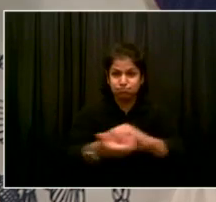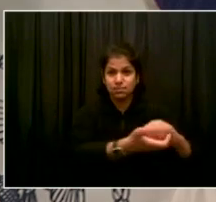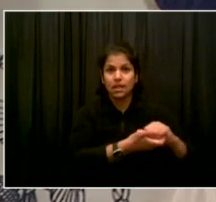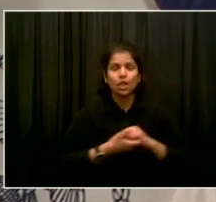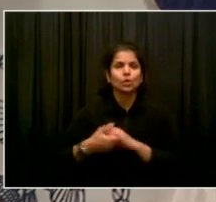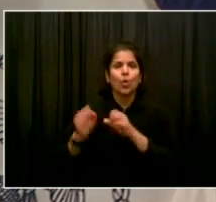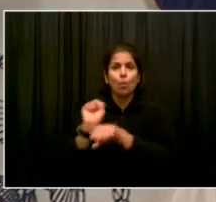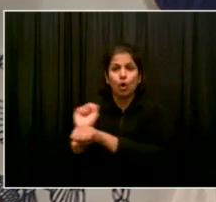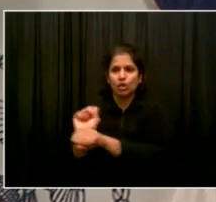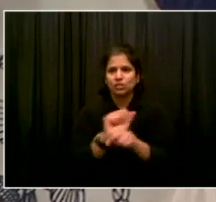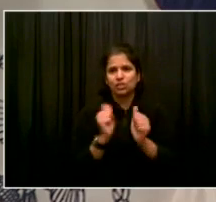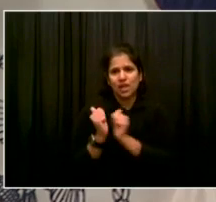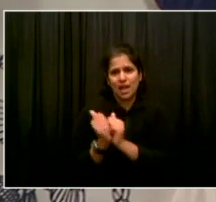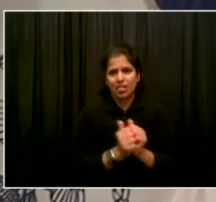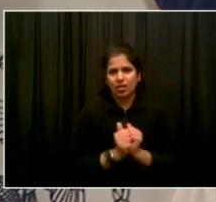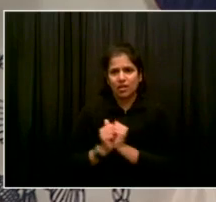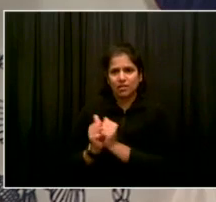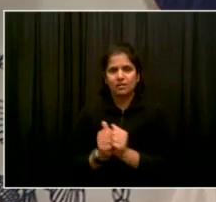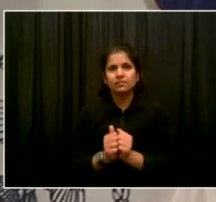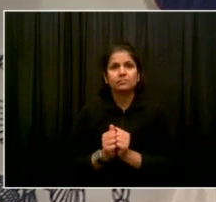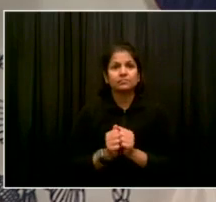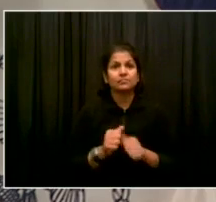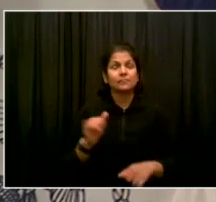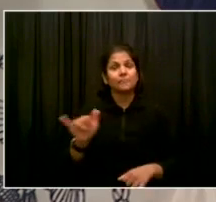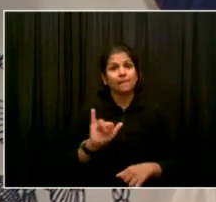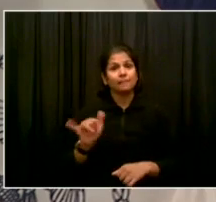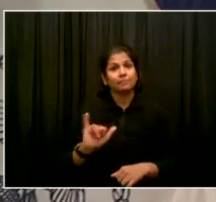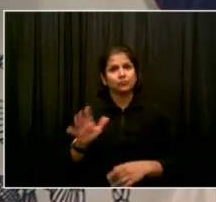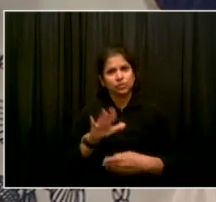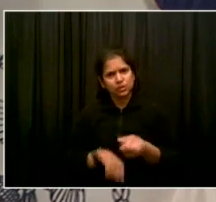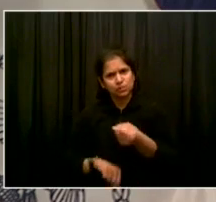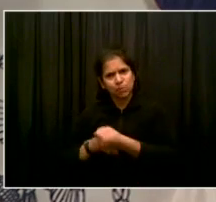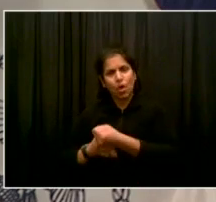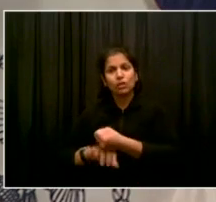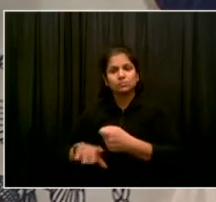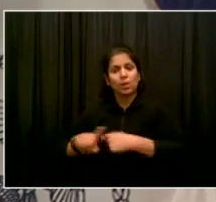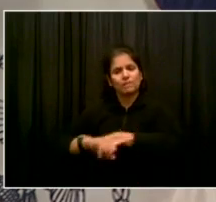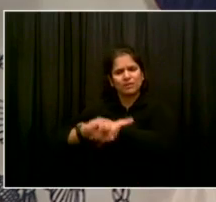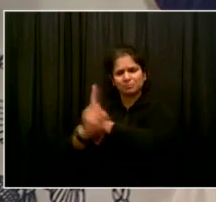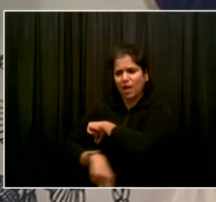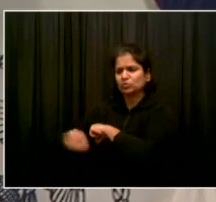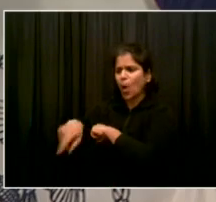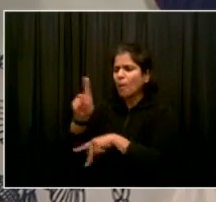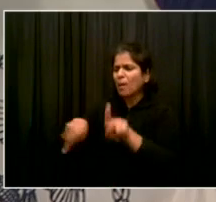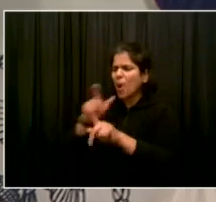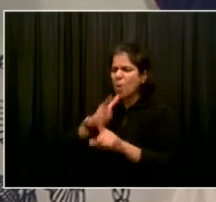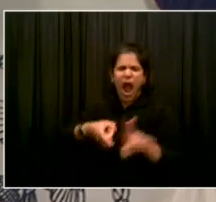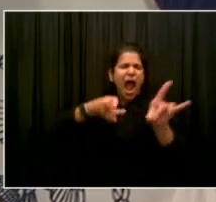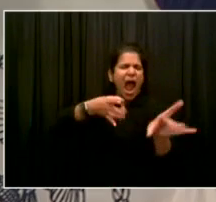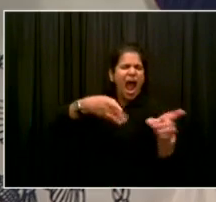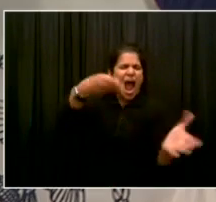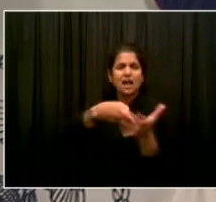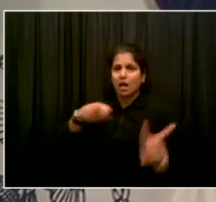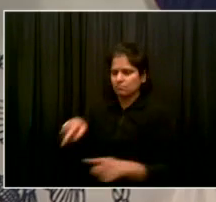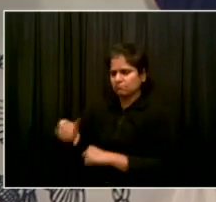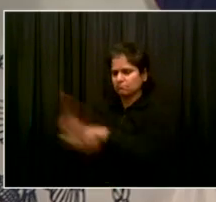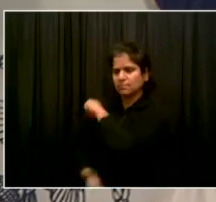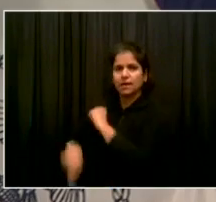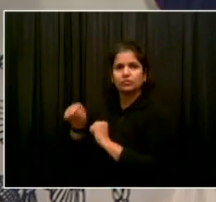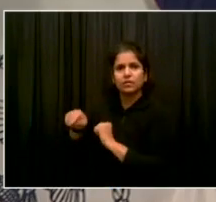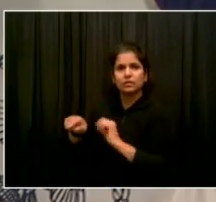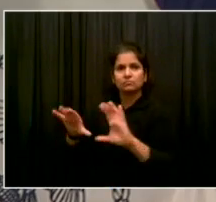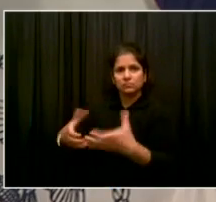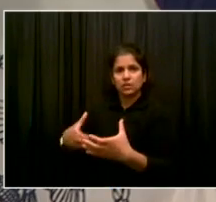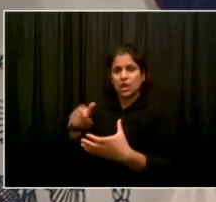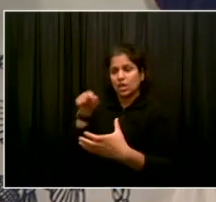NYPD finds them, we hold them accountable. There needs to be serious penalties, serious outcomes. You do all of that, we will turn this. I really believe it. And